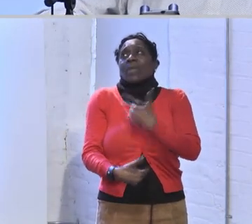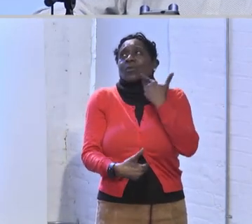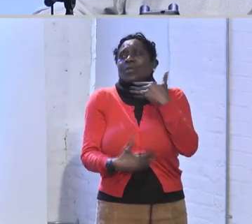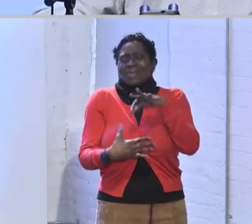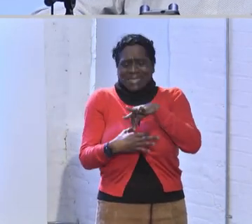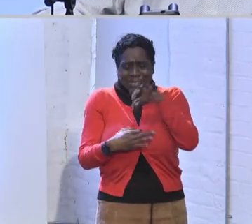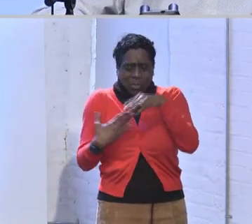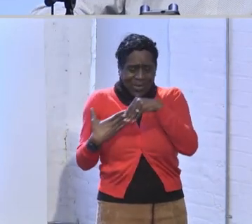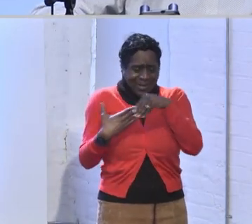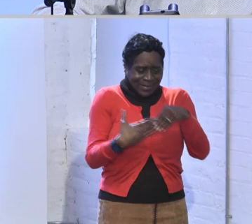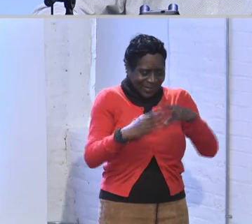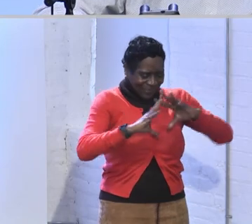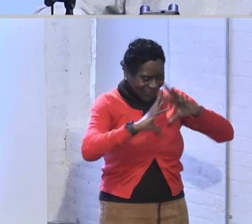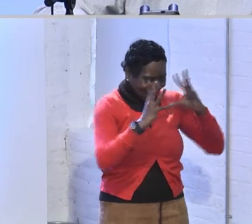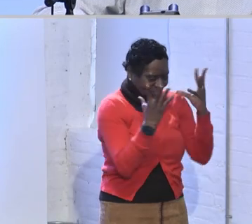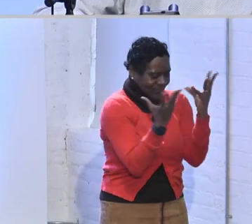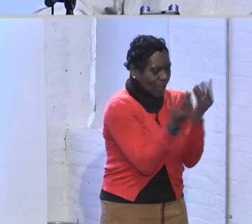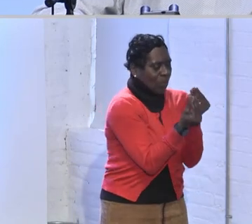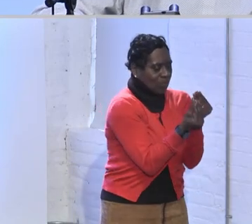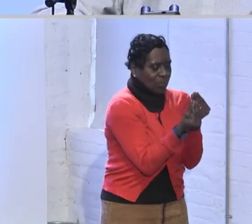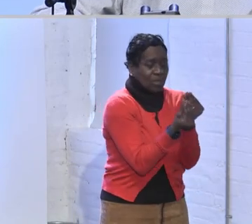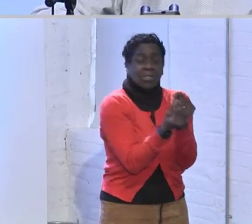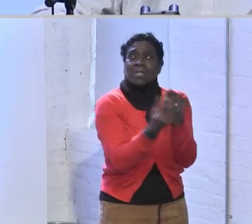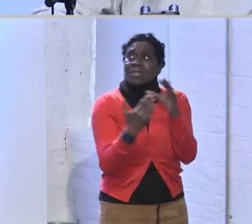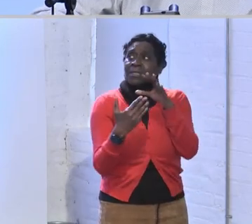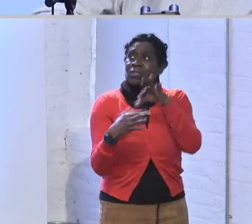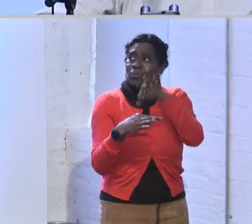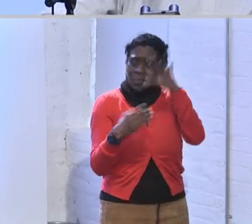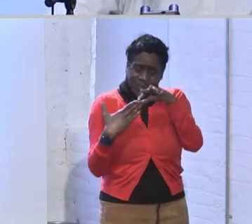Spirit-led families, Spirit-led